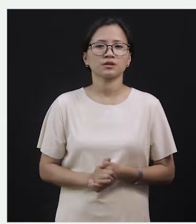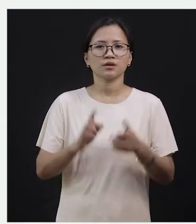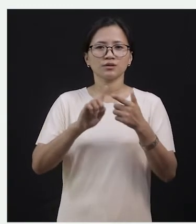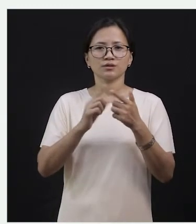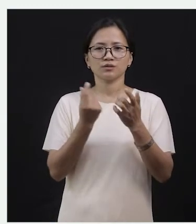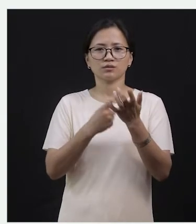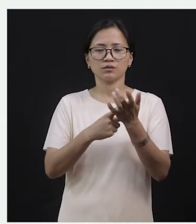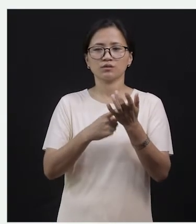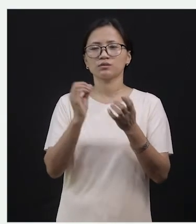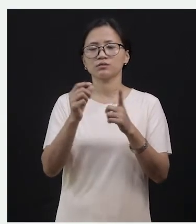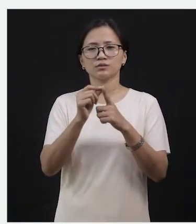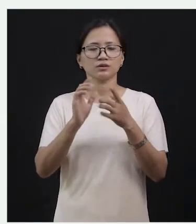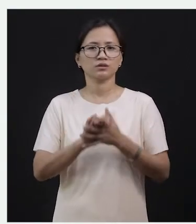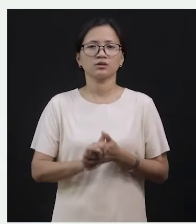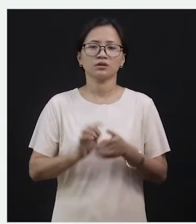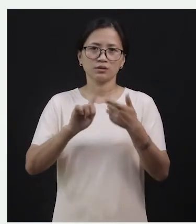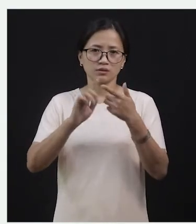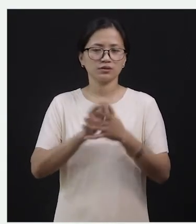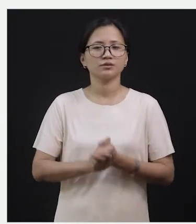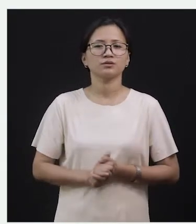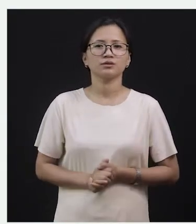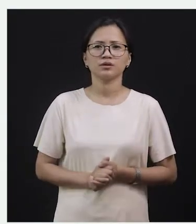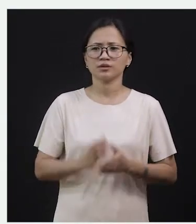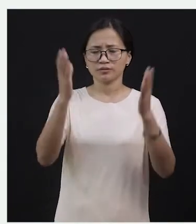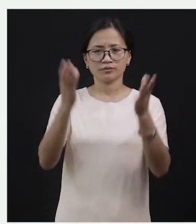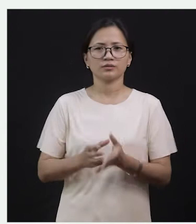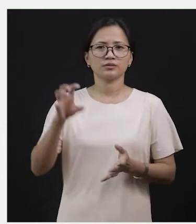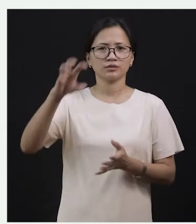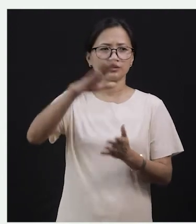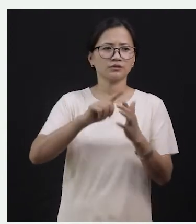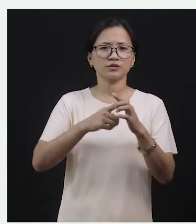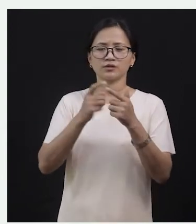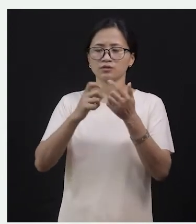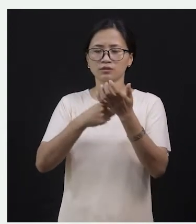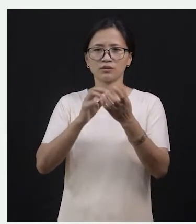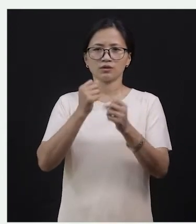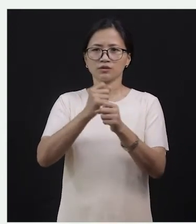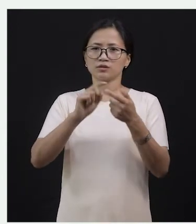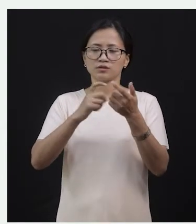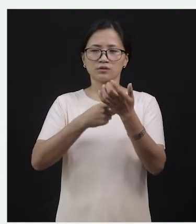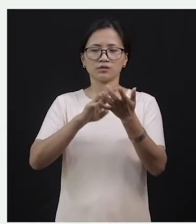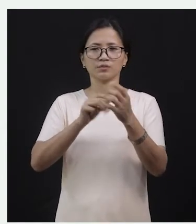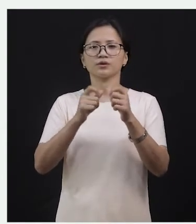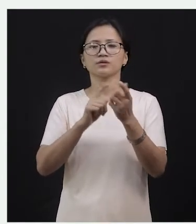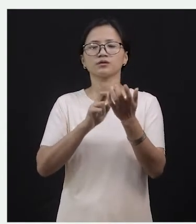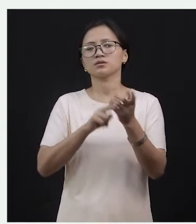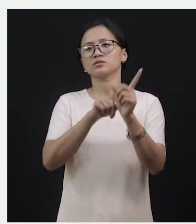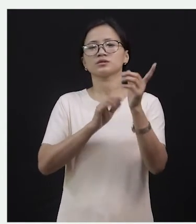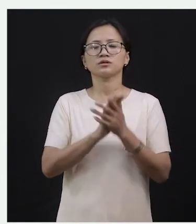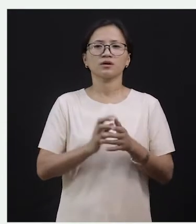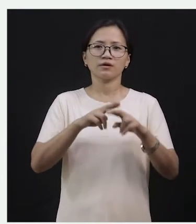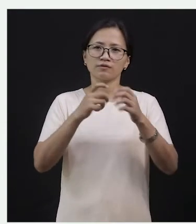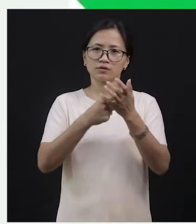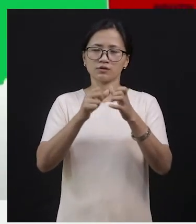Number 6, sixth is Europe. We have countries like Germany, France, and